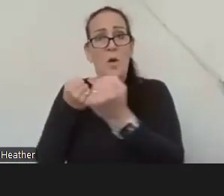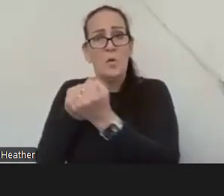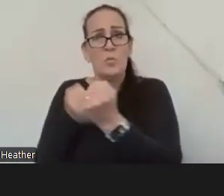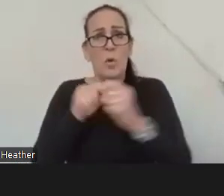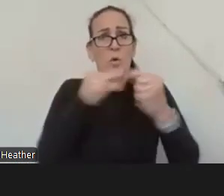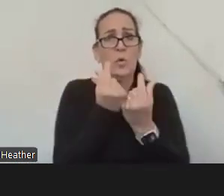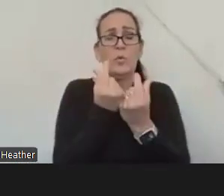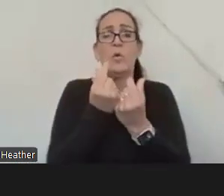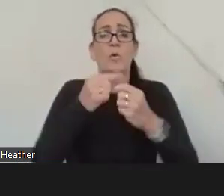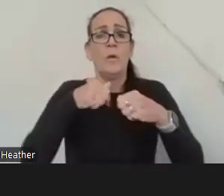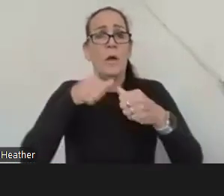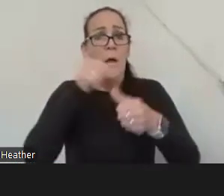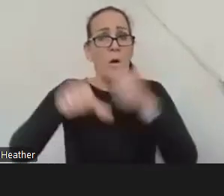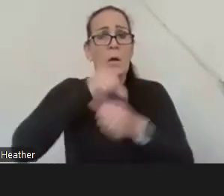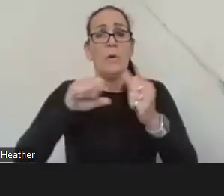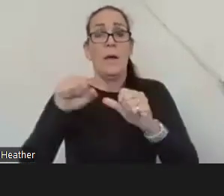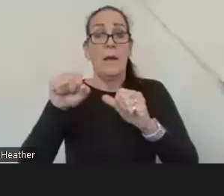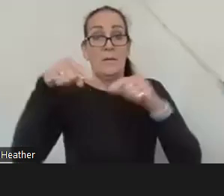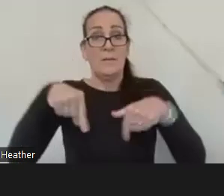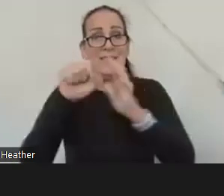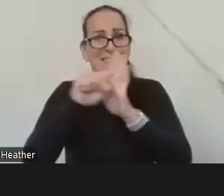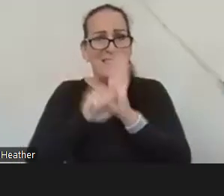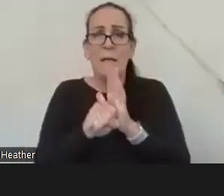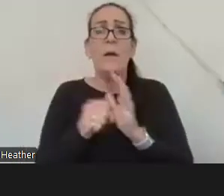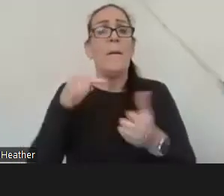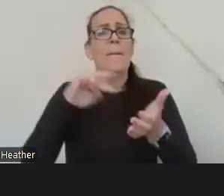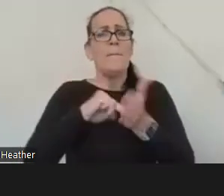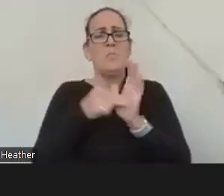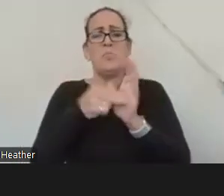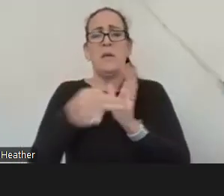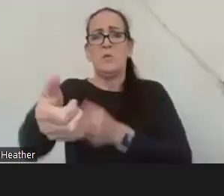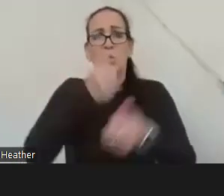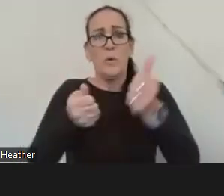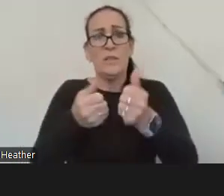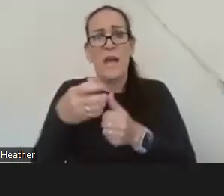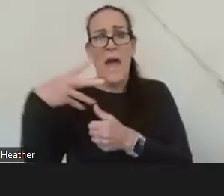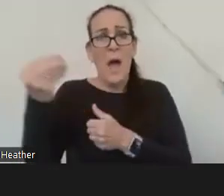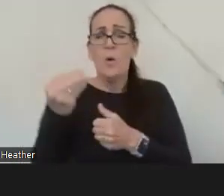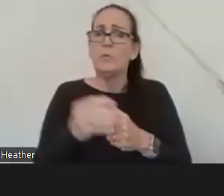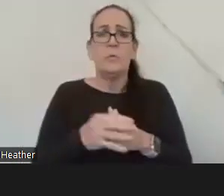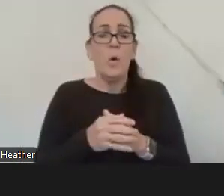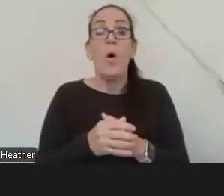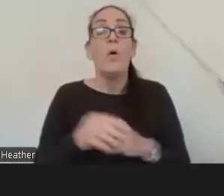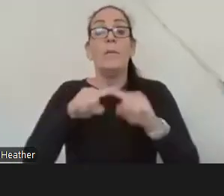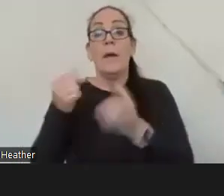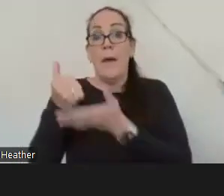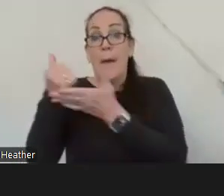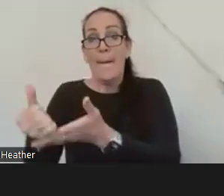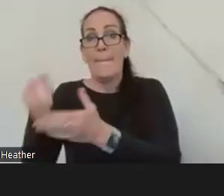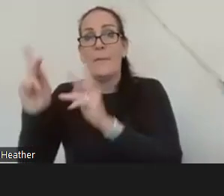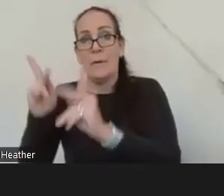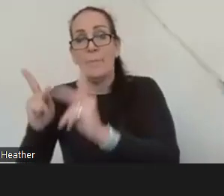state. And our group is to try not to replace that in any way, but to direct people to those resources where they exist.